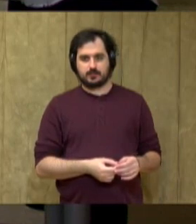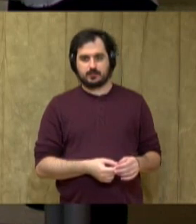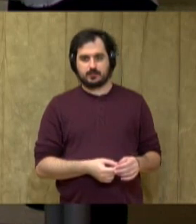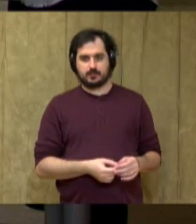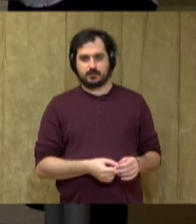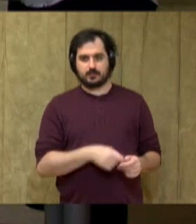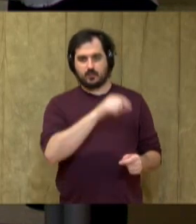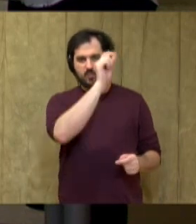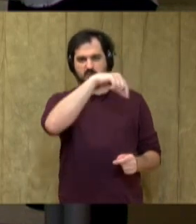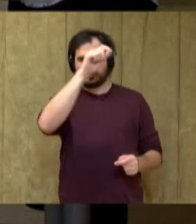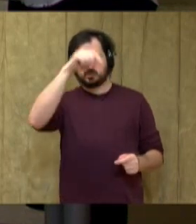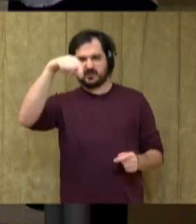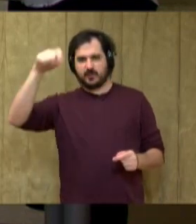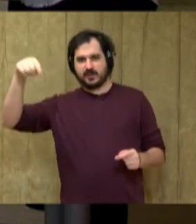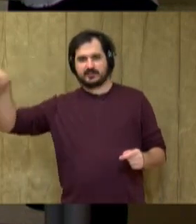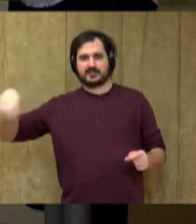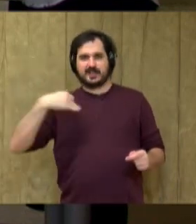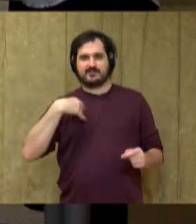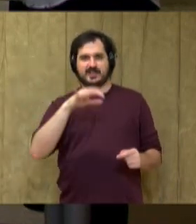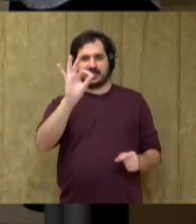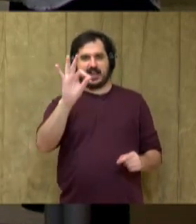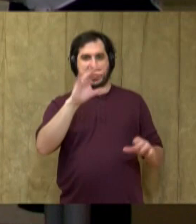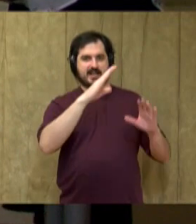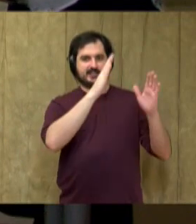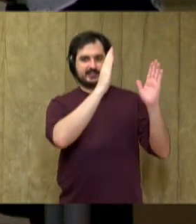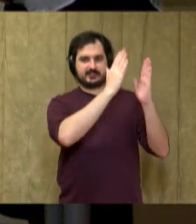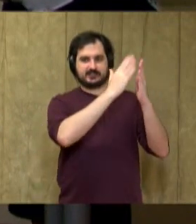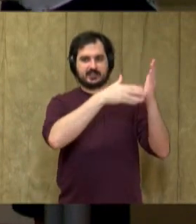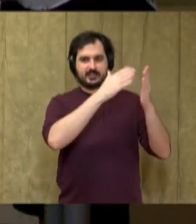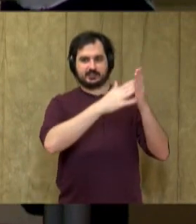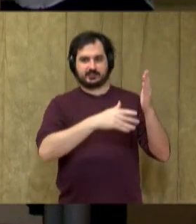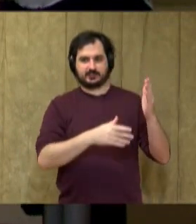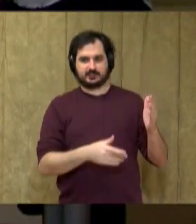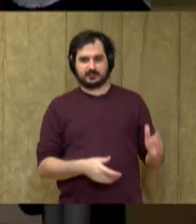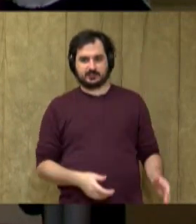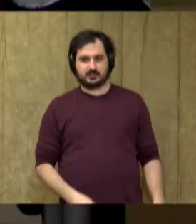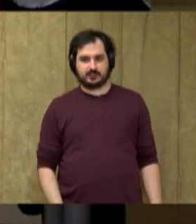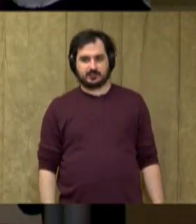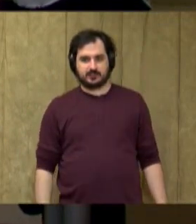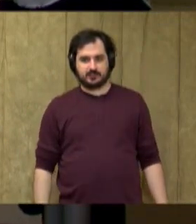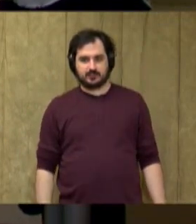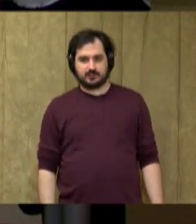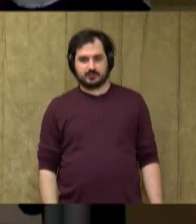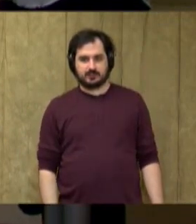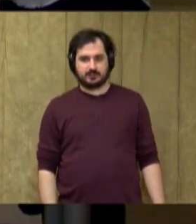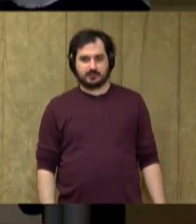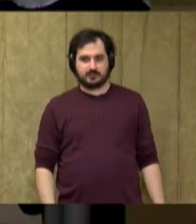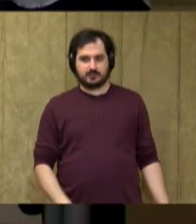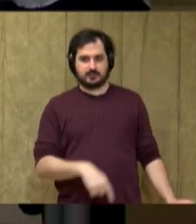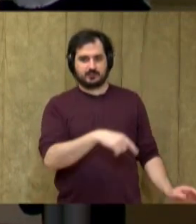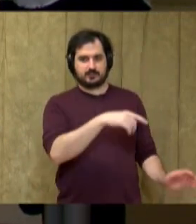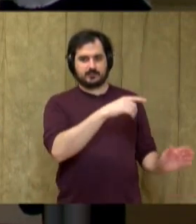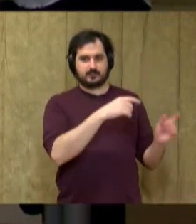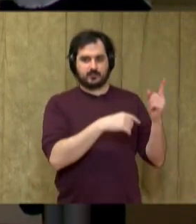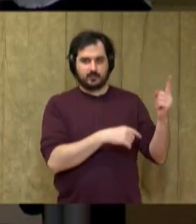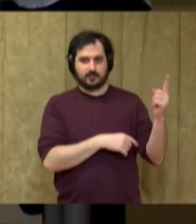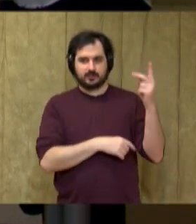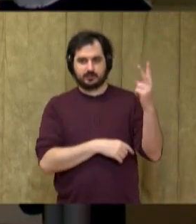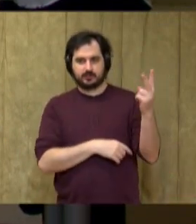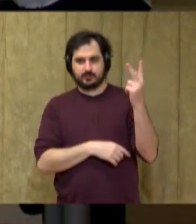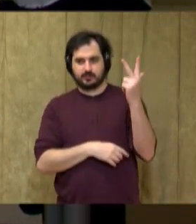7, 8. There's my 9 sections. I'll try a different color to color it in. And there's 1,